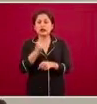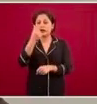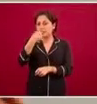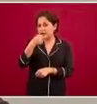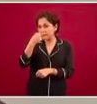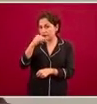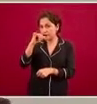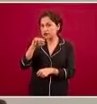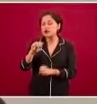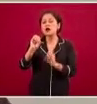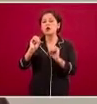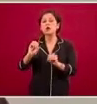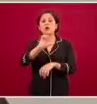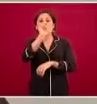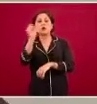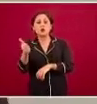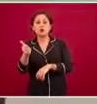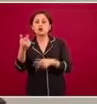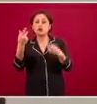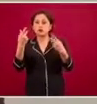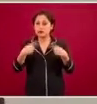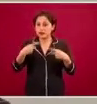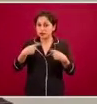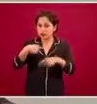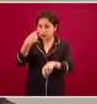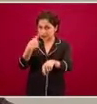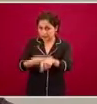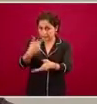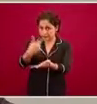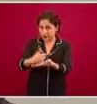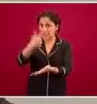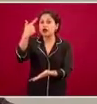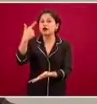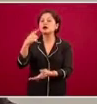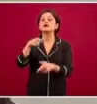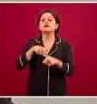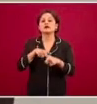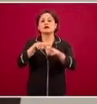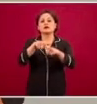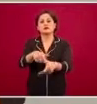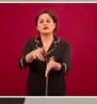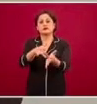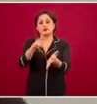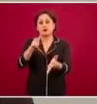is met, or in 100% of the